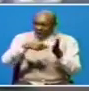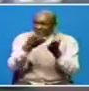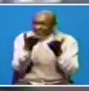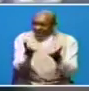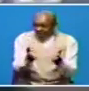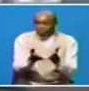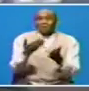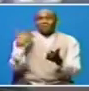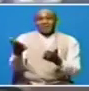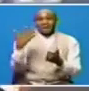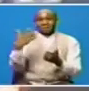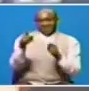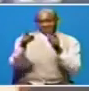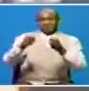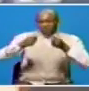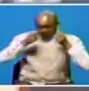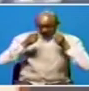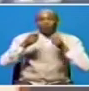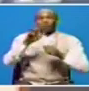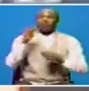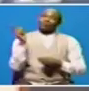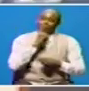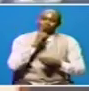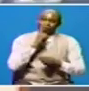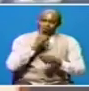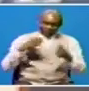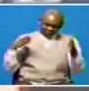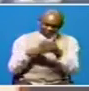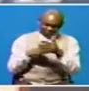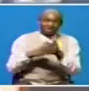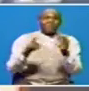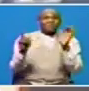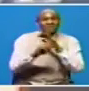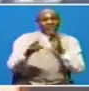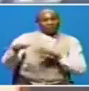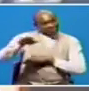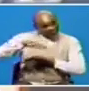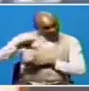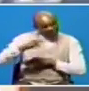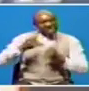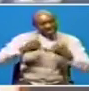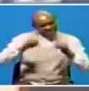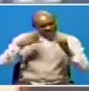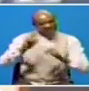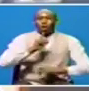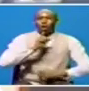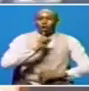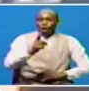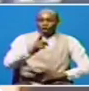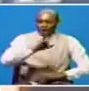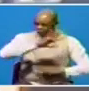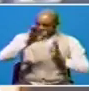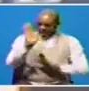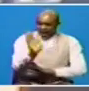on non-biodegradable plastic bags will take effect as the Ministry of Environment seeks to implement its directive to phase them